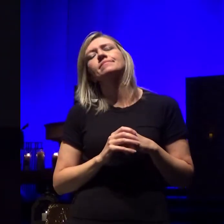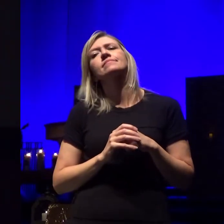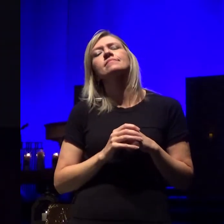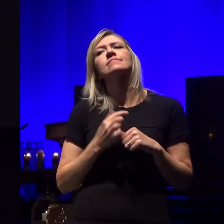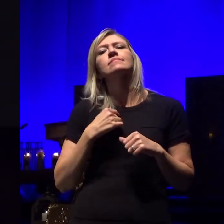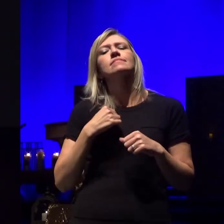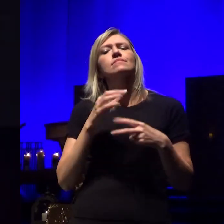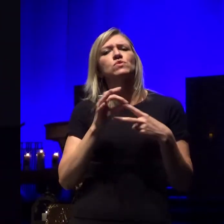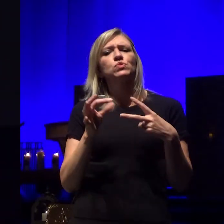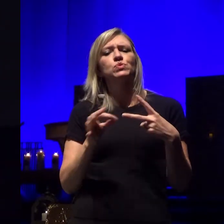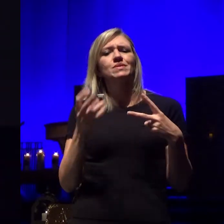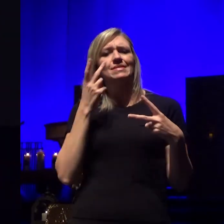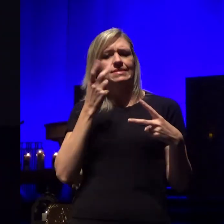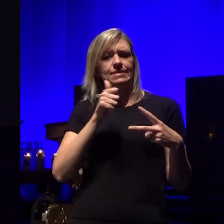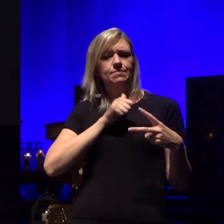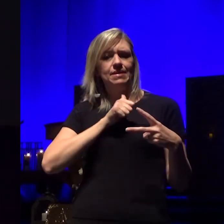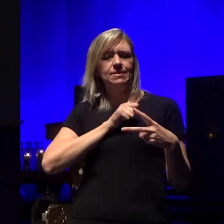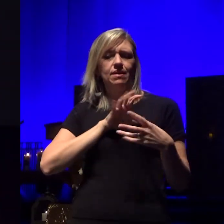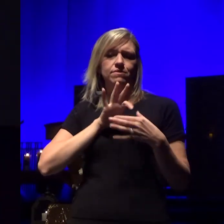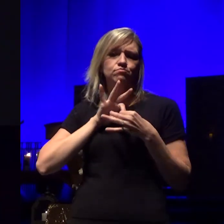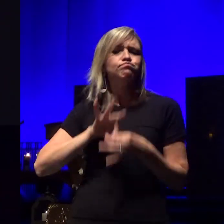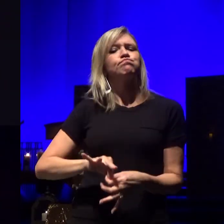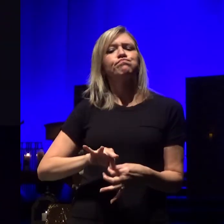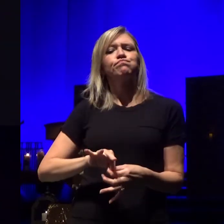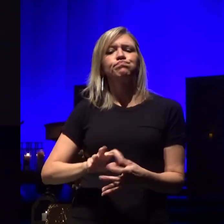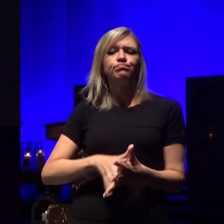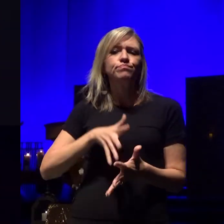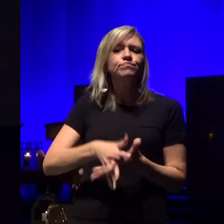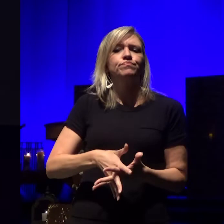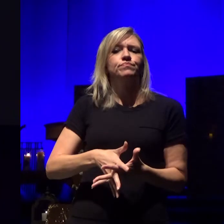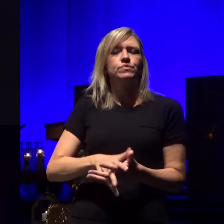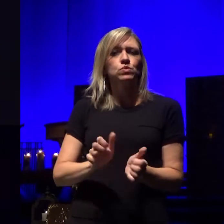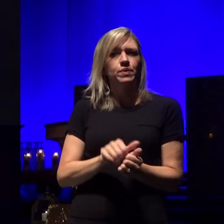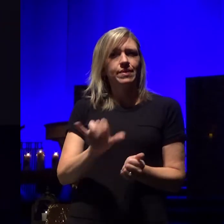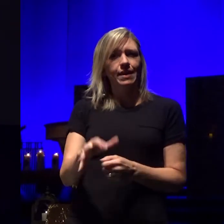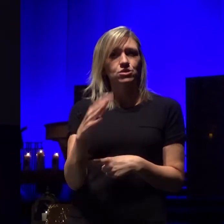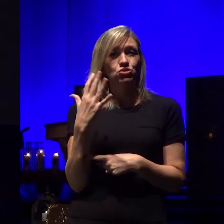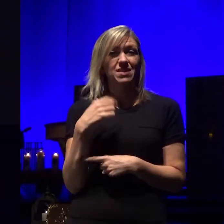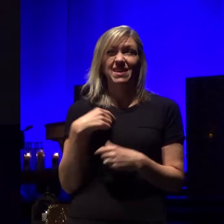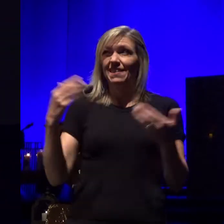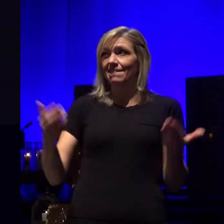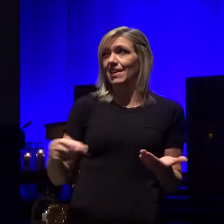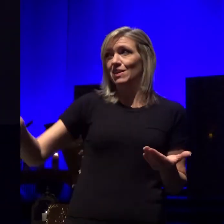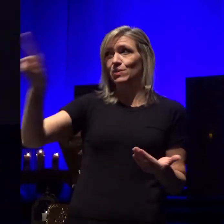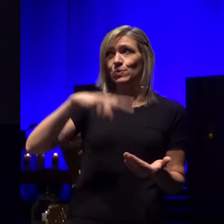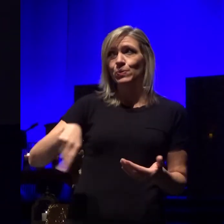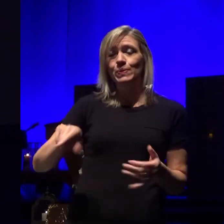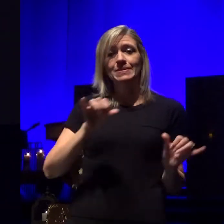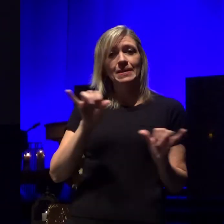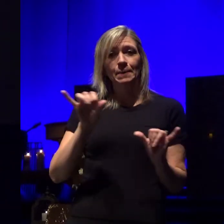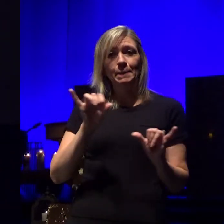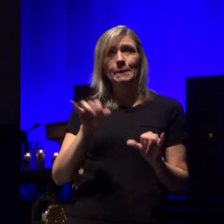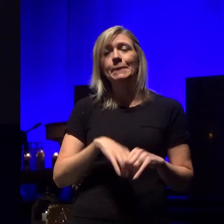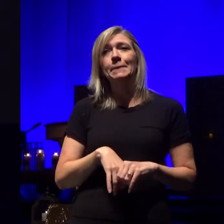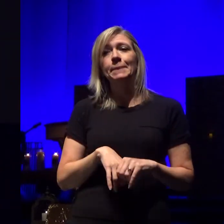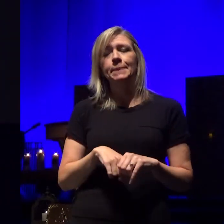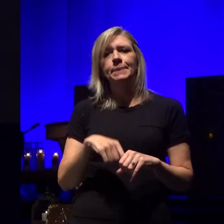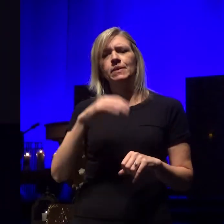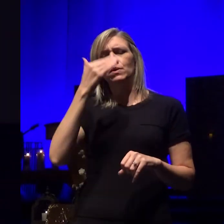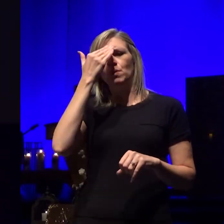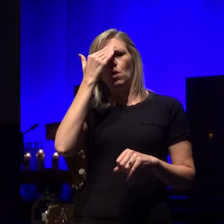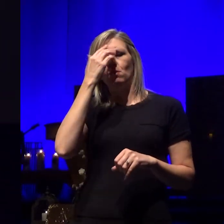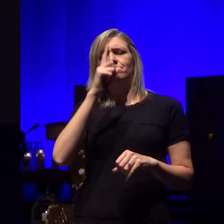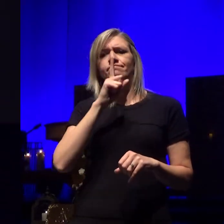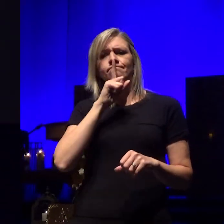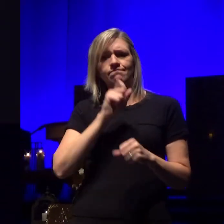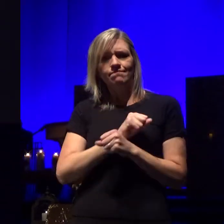I choose to see myself as rooted in that tree this day, and I invite each person who joins me in this prayer to do the same, to know that